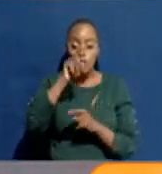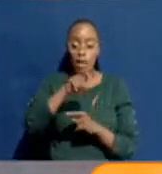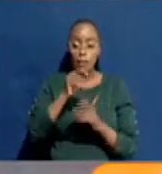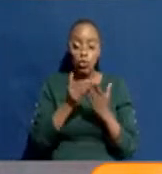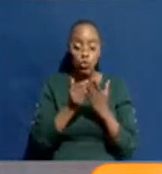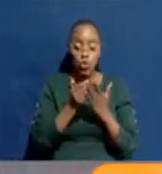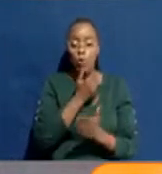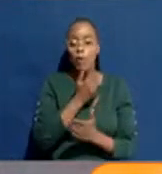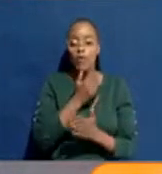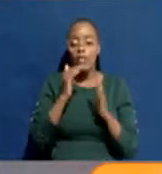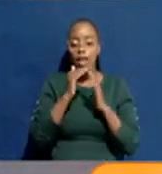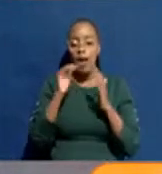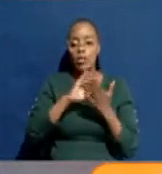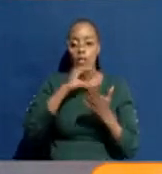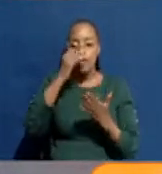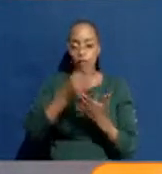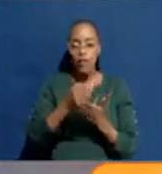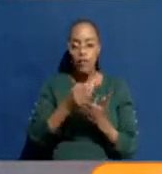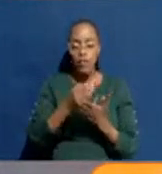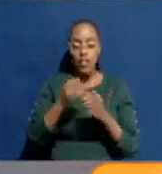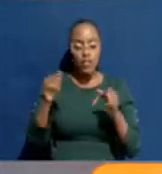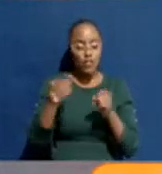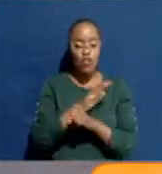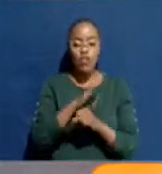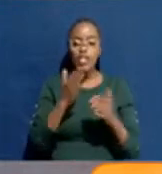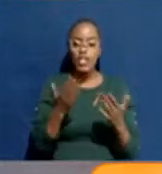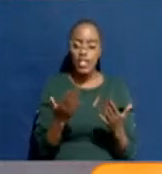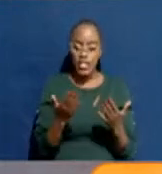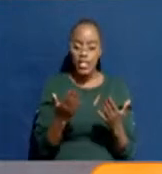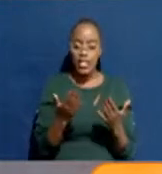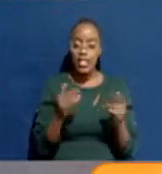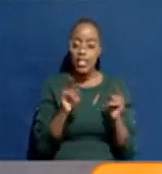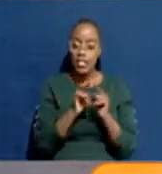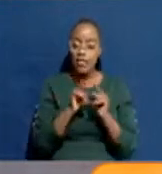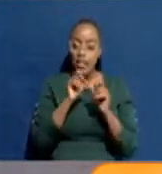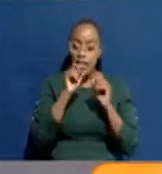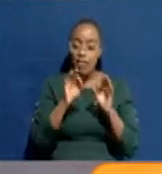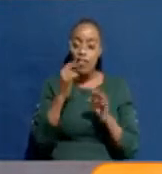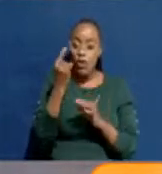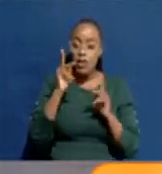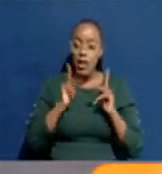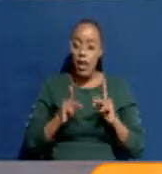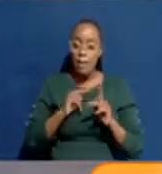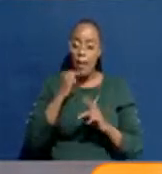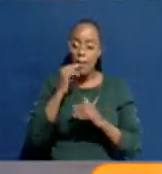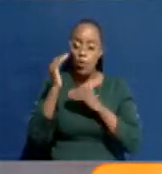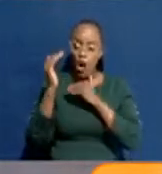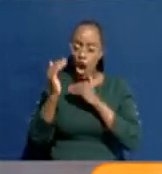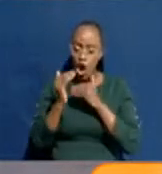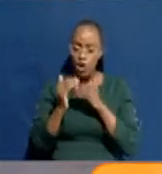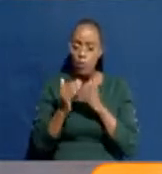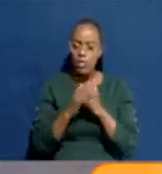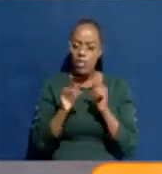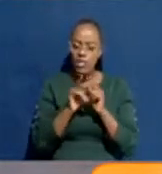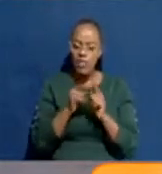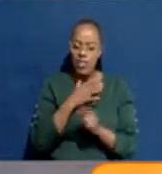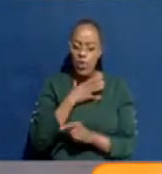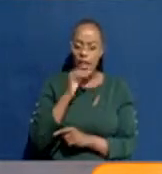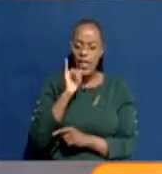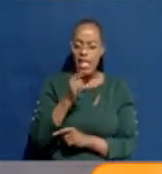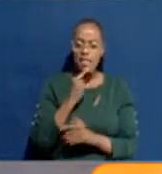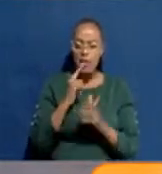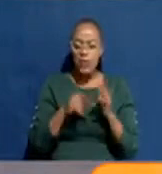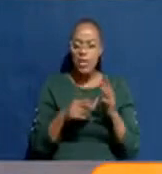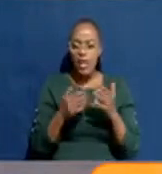removed this housing fund in its entirety. In fact, the only people who are coming close to kind of liking it, they were